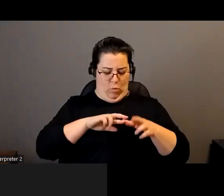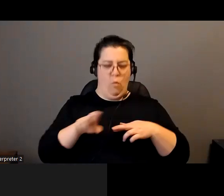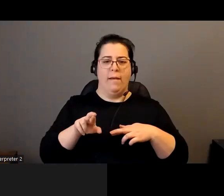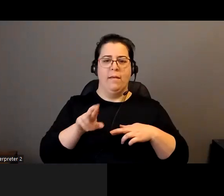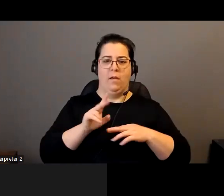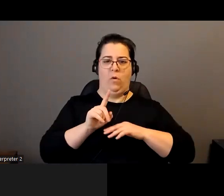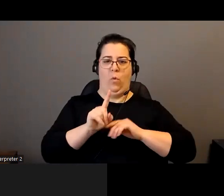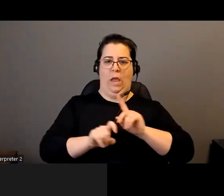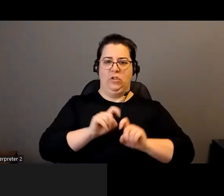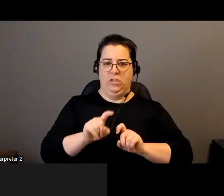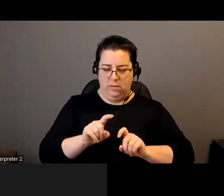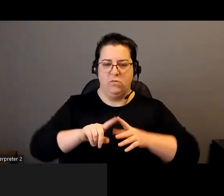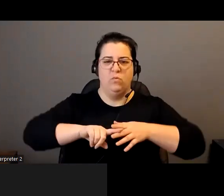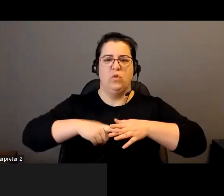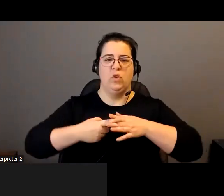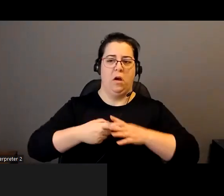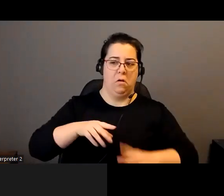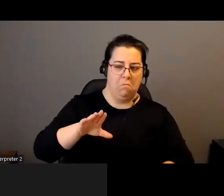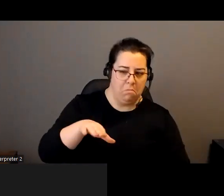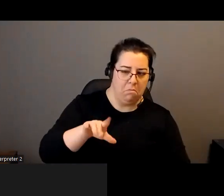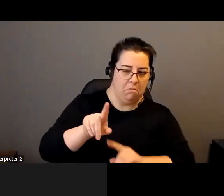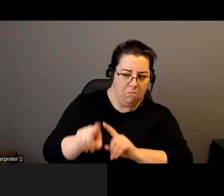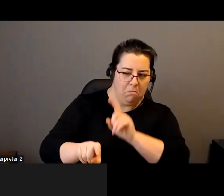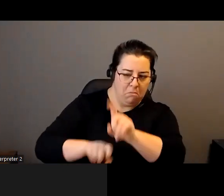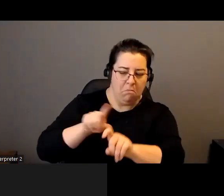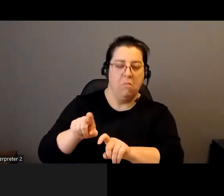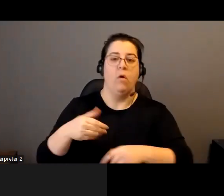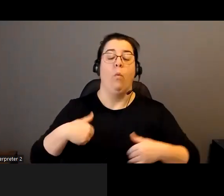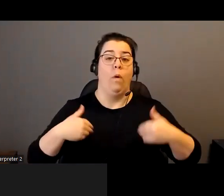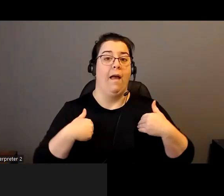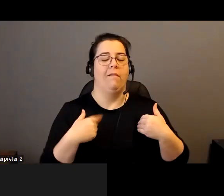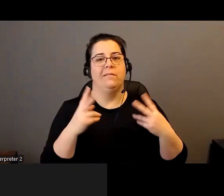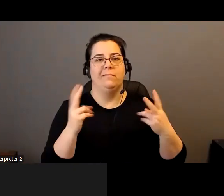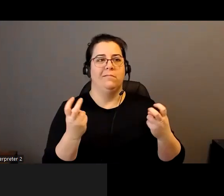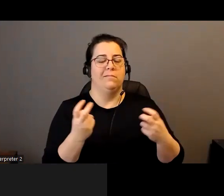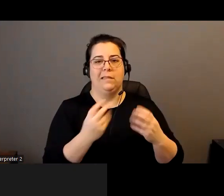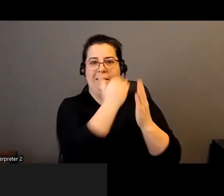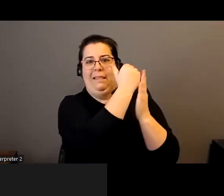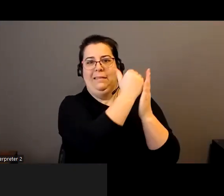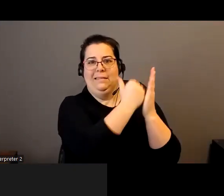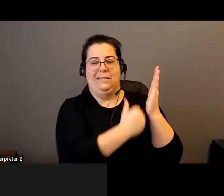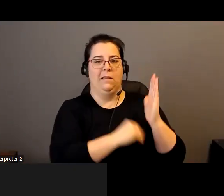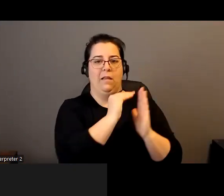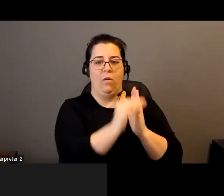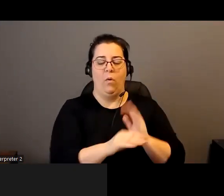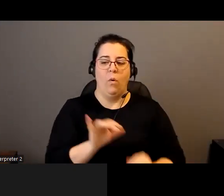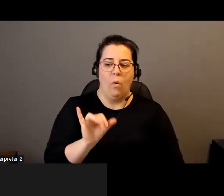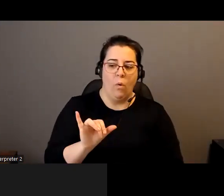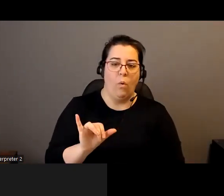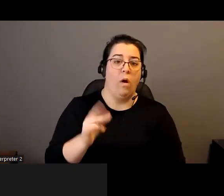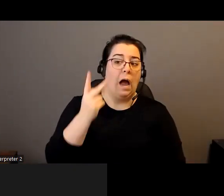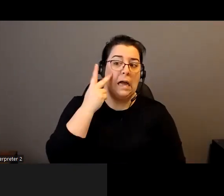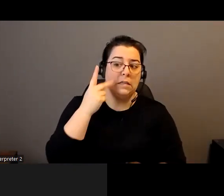framework, a conversation framework about, I see what's happening to you, naming